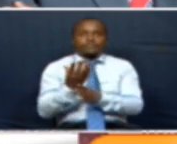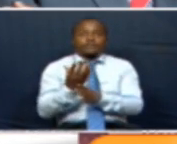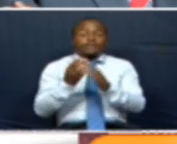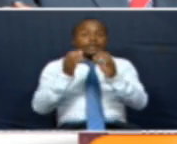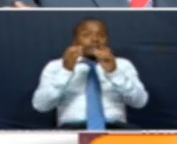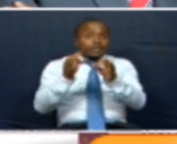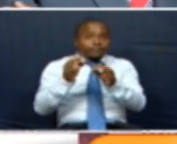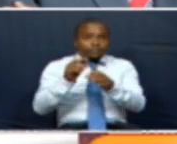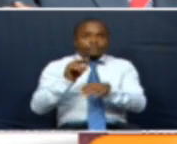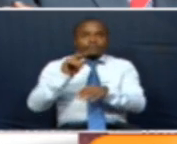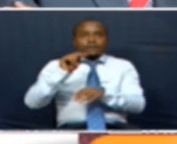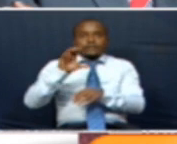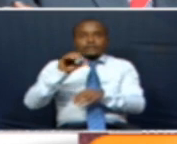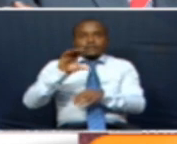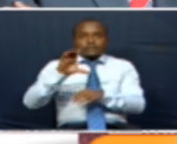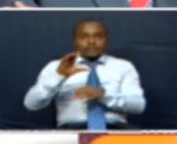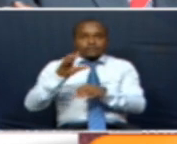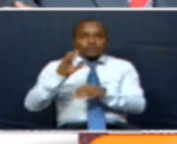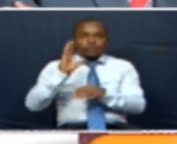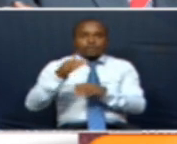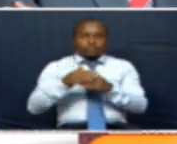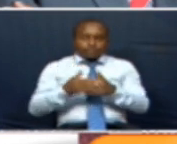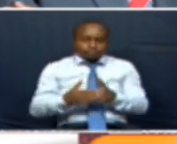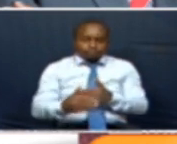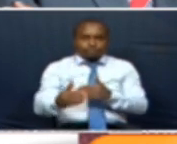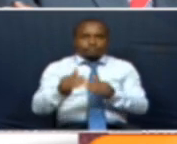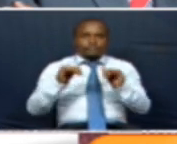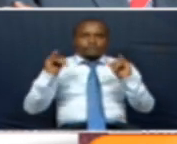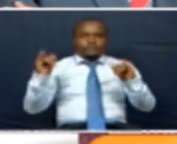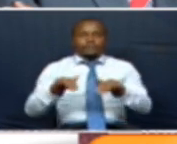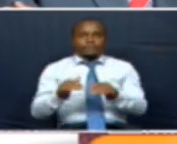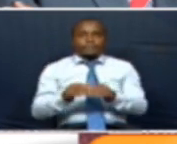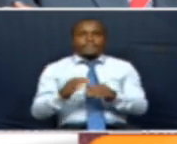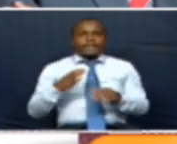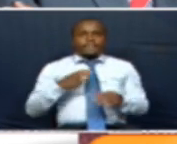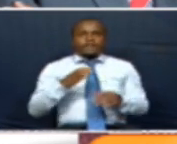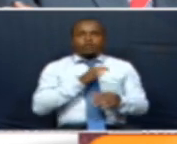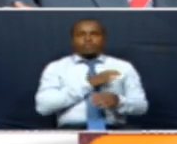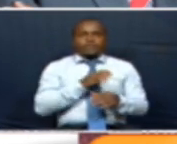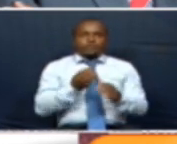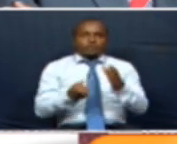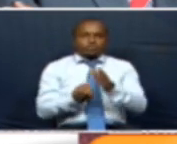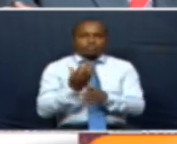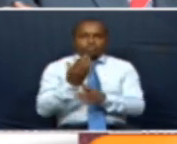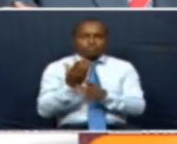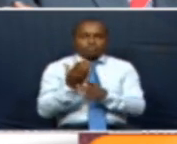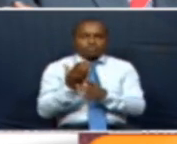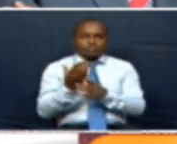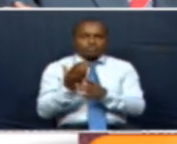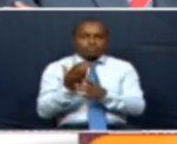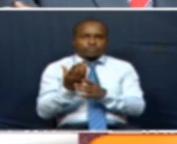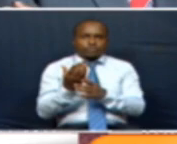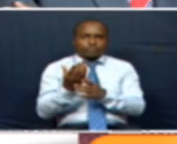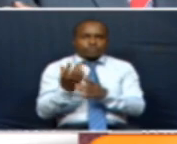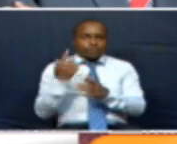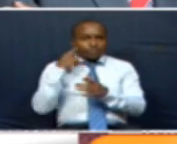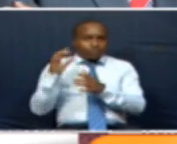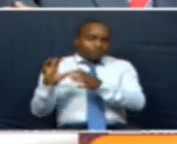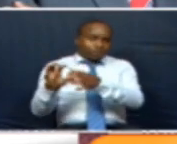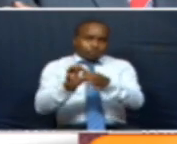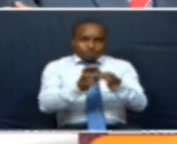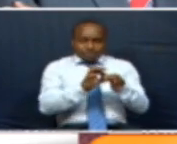national cohesion is to be real and durable. Ile kamati ambayo ililetwa ya kuleta uwiano na kuleta nchi